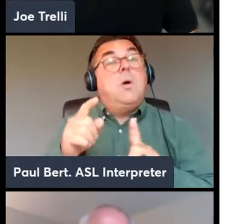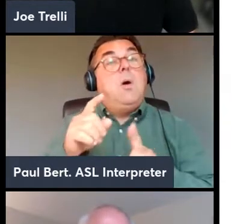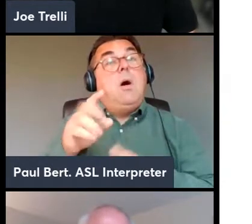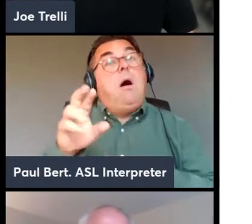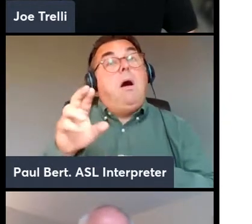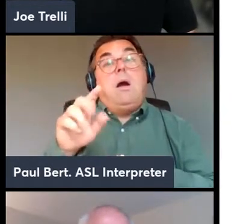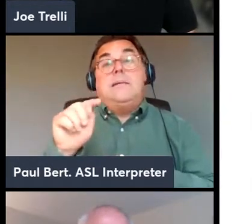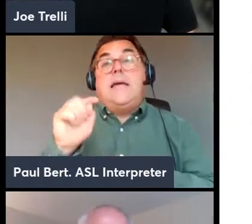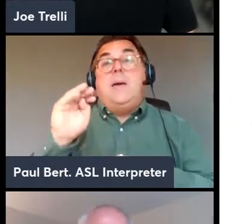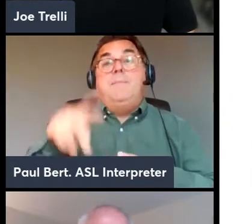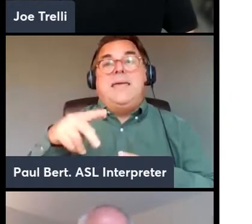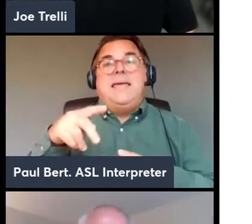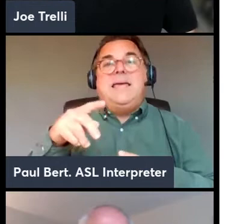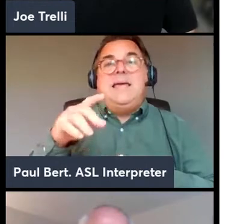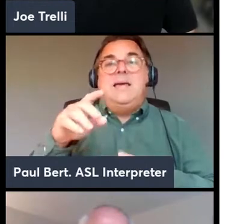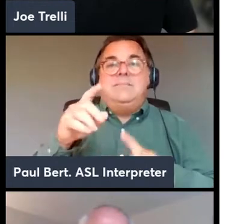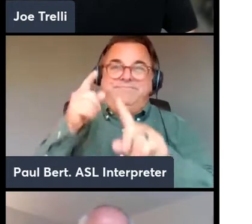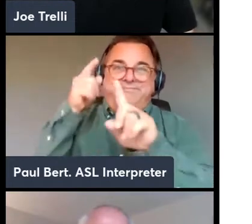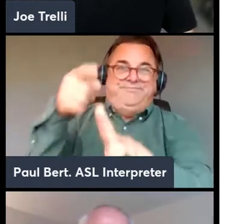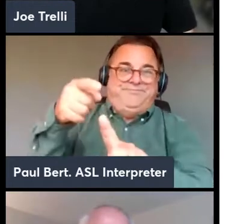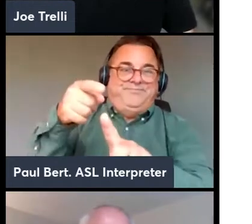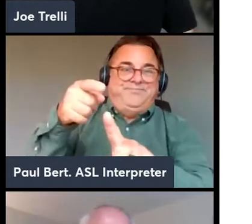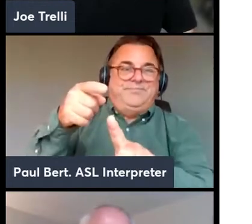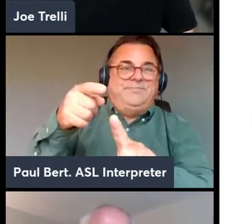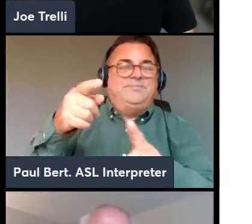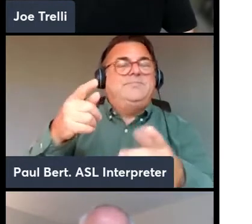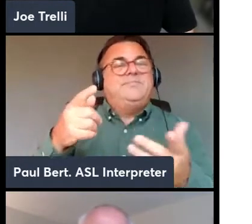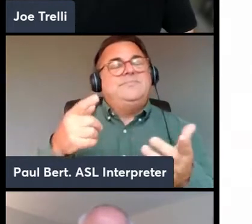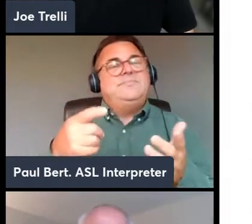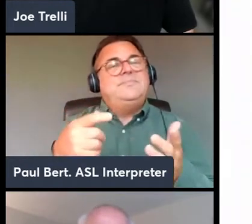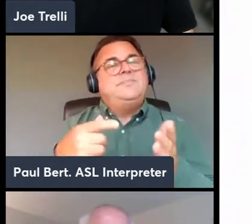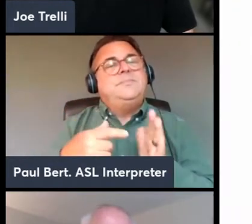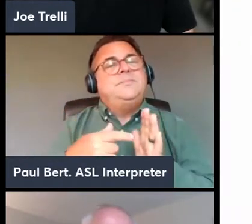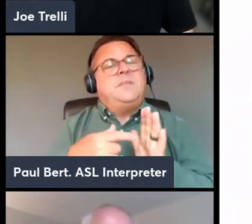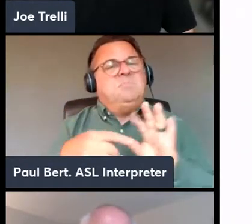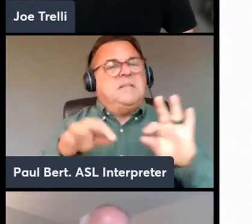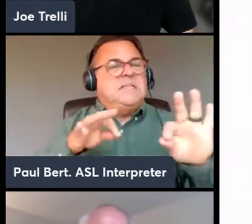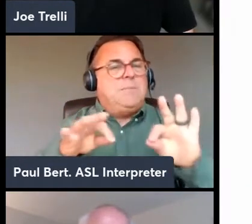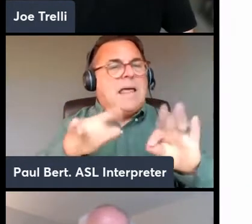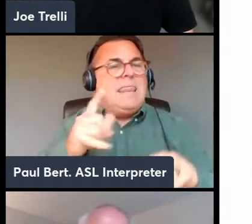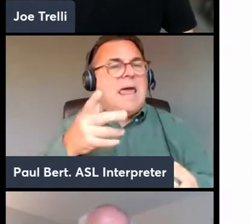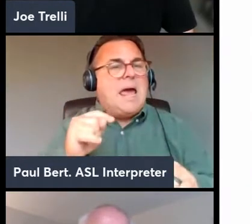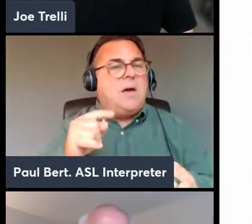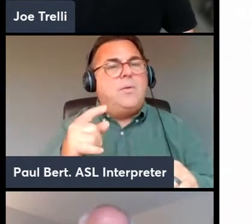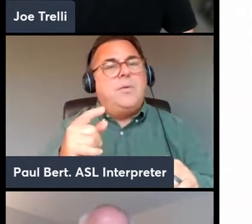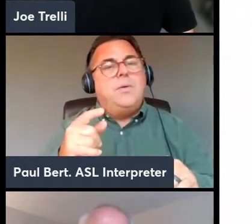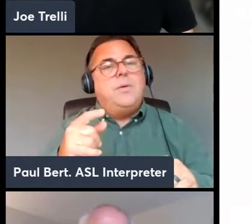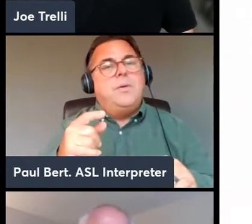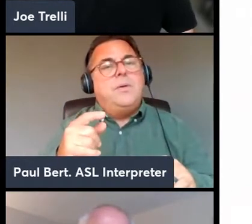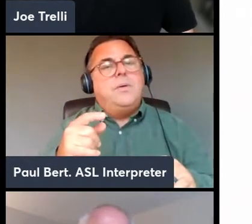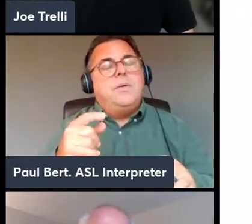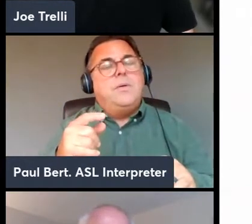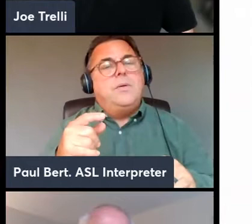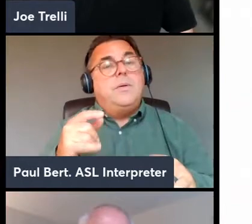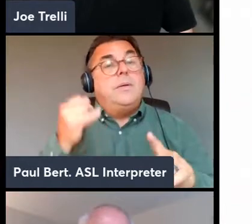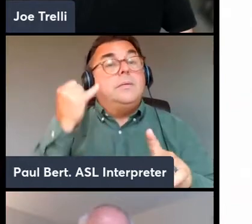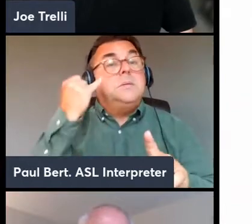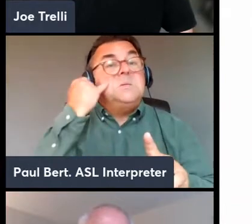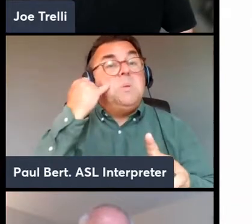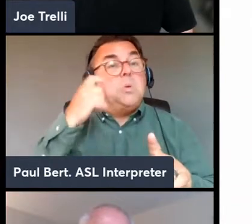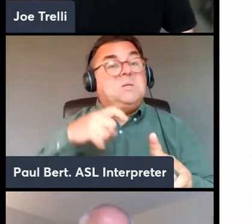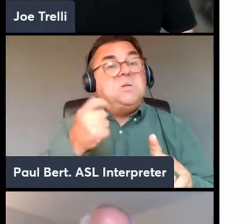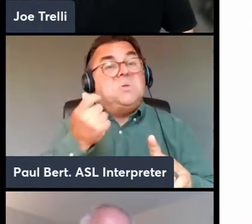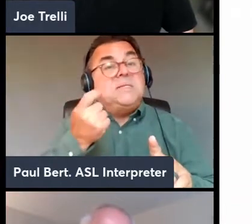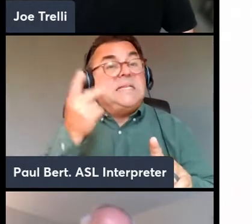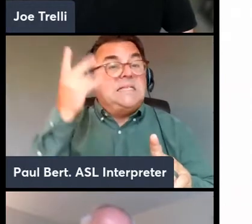RTMP destination. So just to cover the composite layouts we do have, if you just need to see